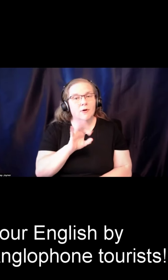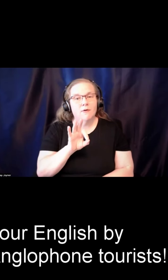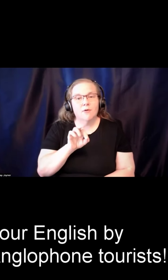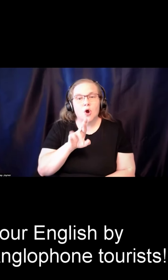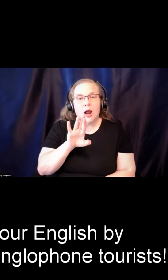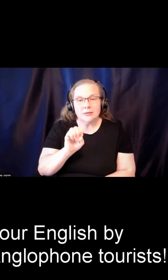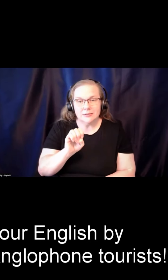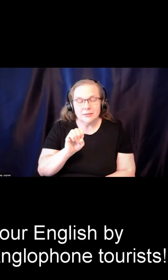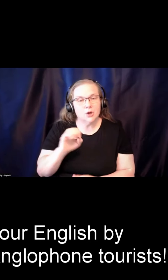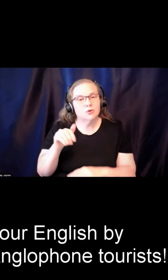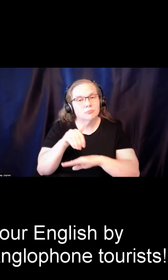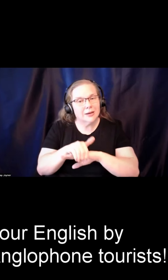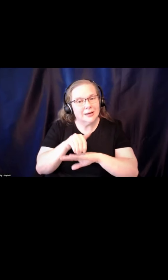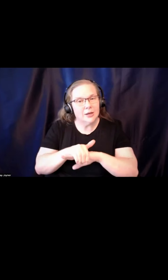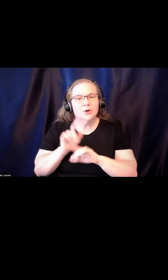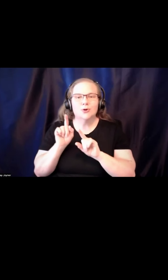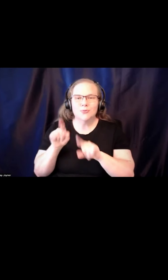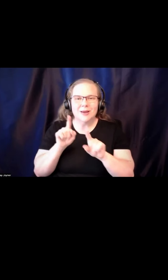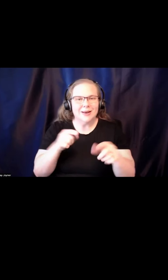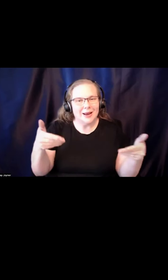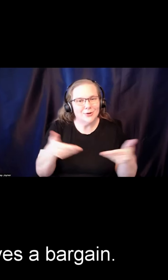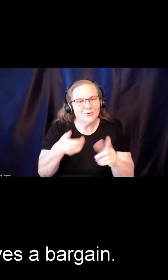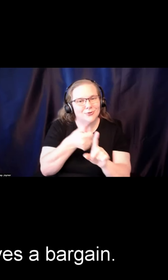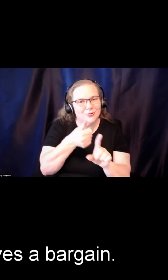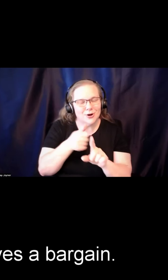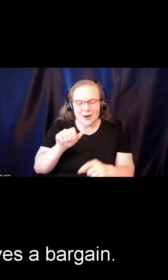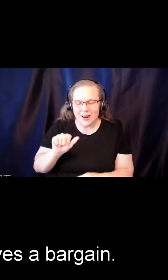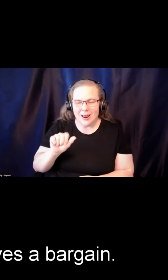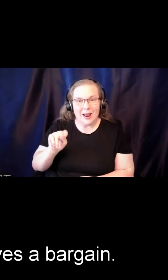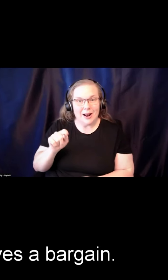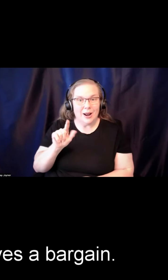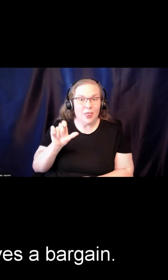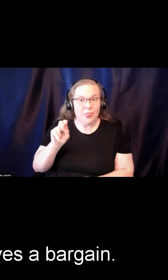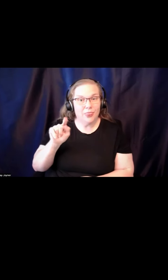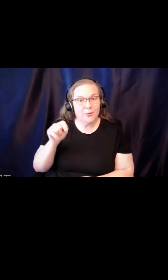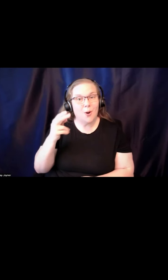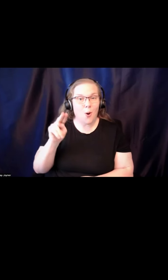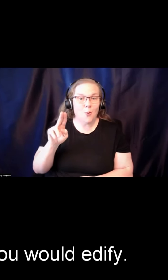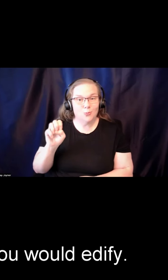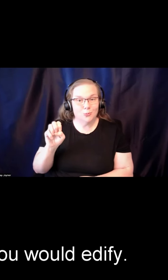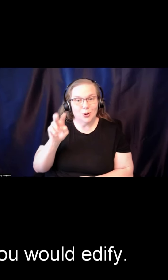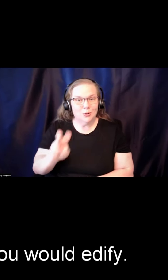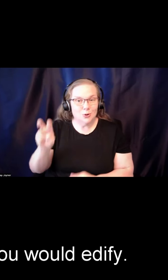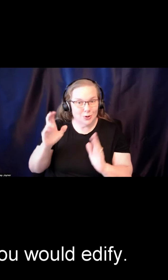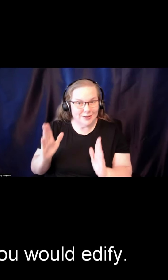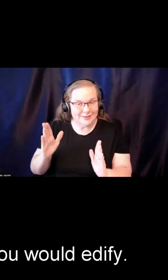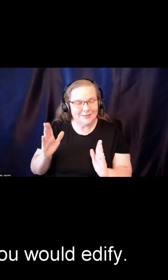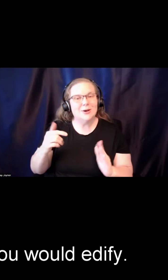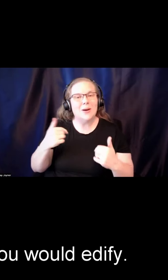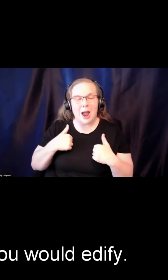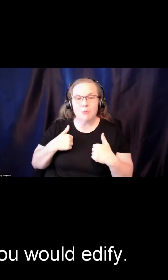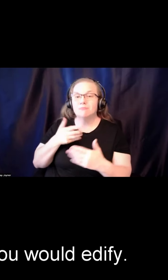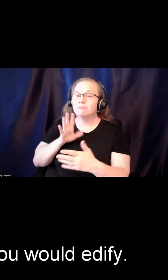introducing yourself to Anglophone tourists. So we had ourselves a bargain. I would